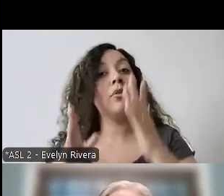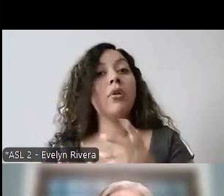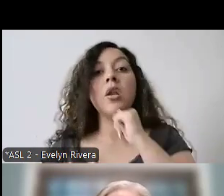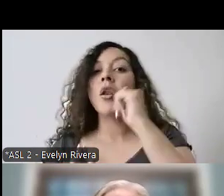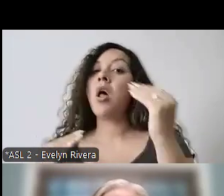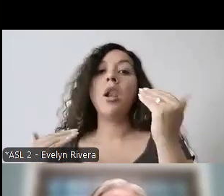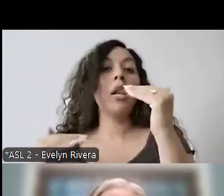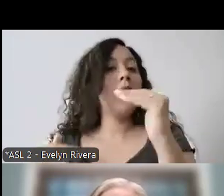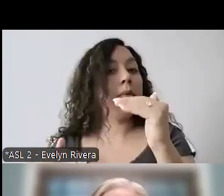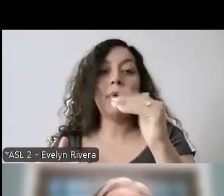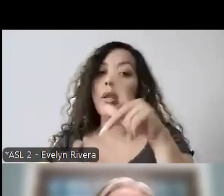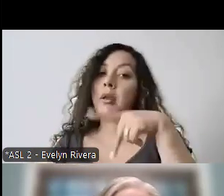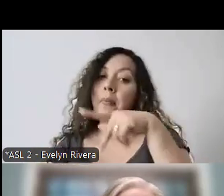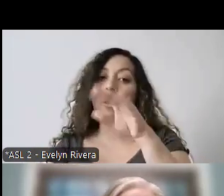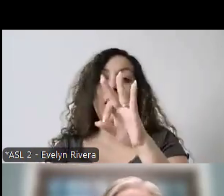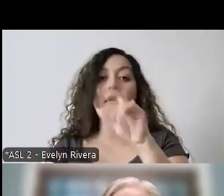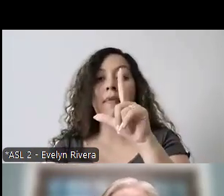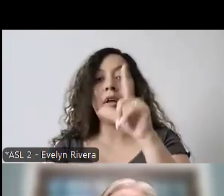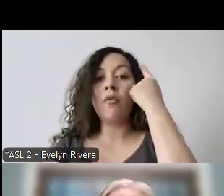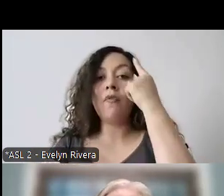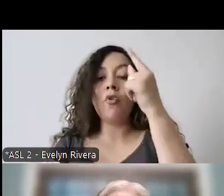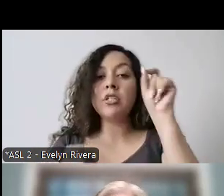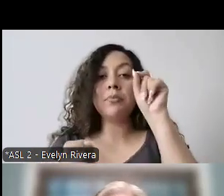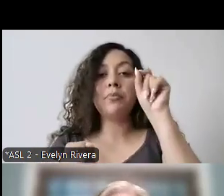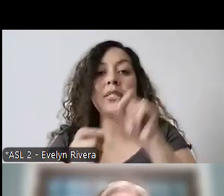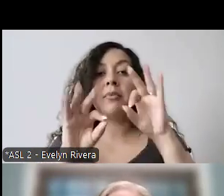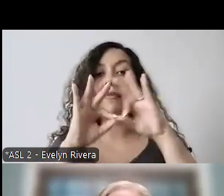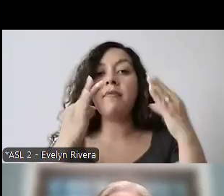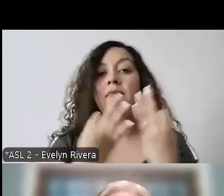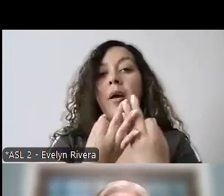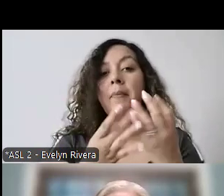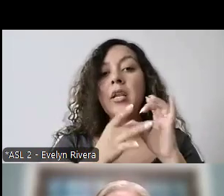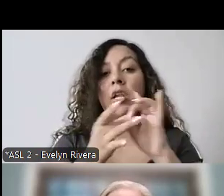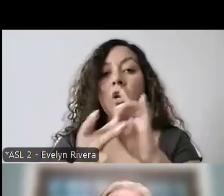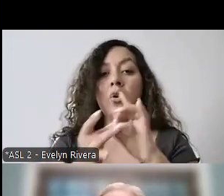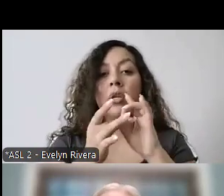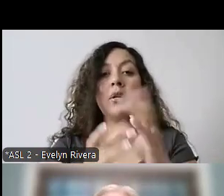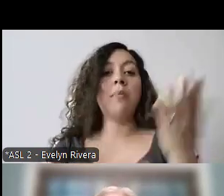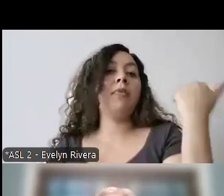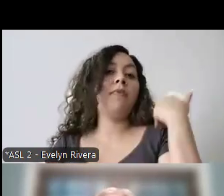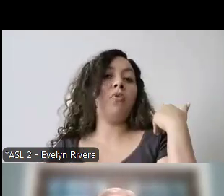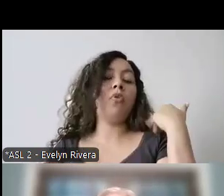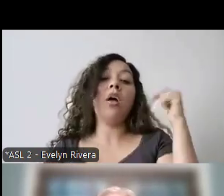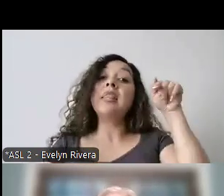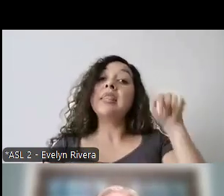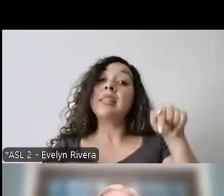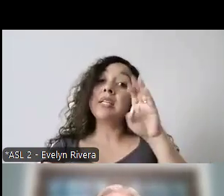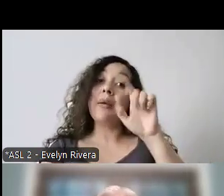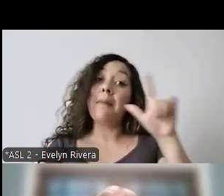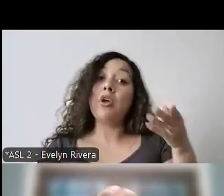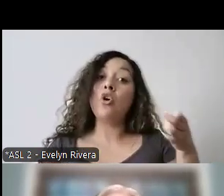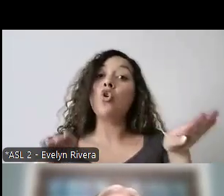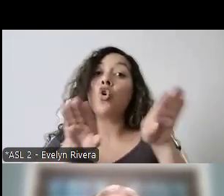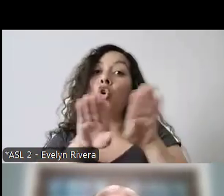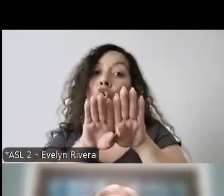limiting paid family leave to just the specific familial relationships that had originally been in the law. This bill sort of closes the